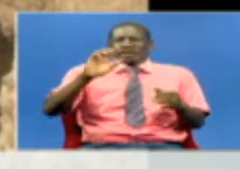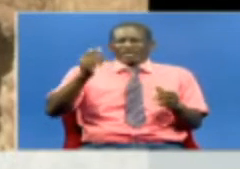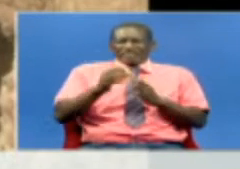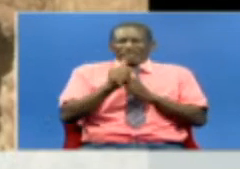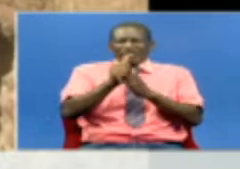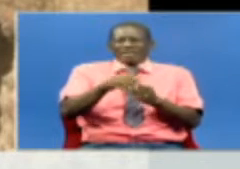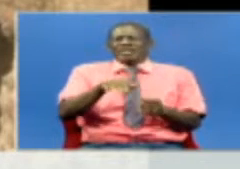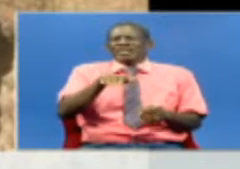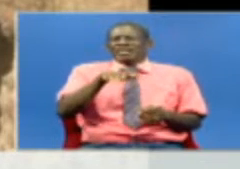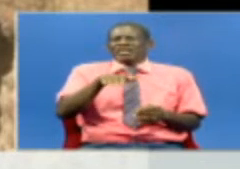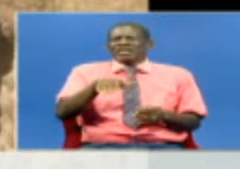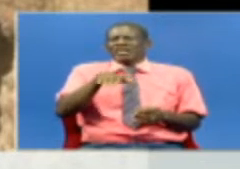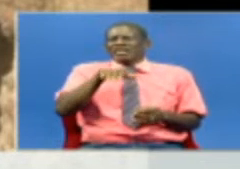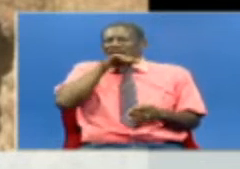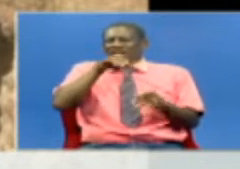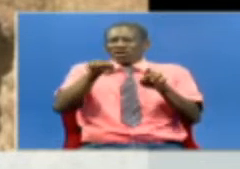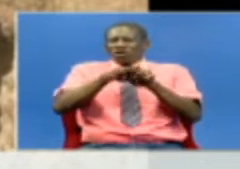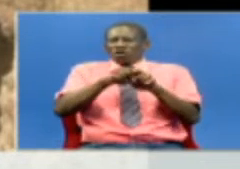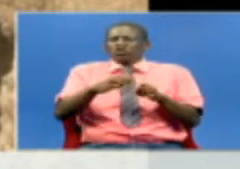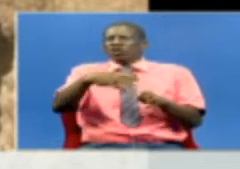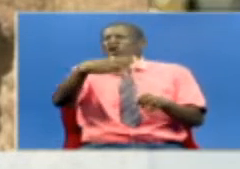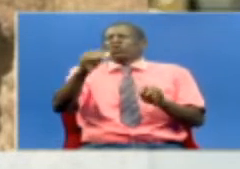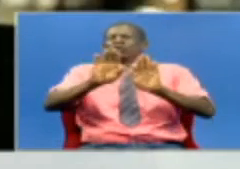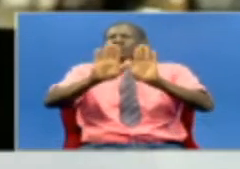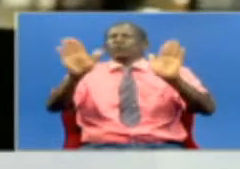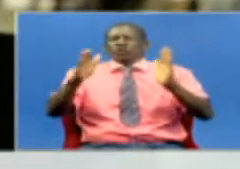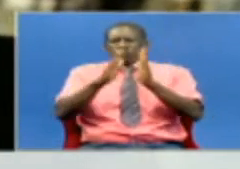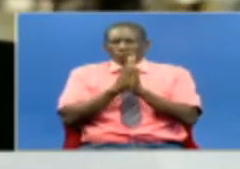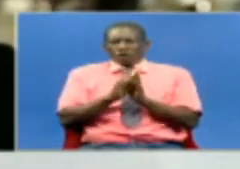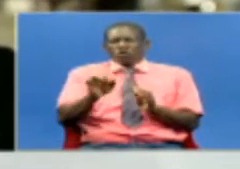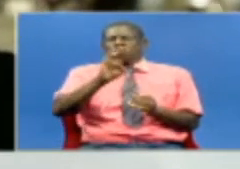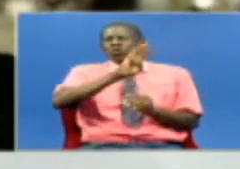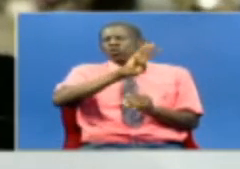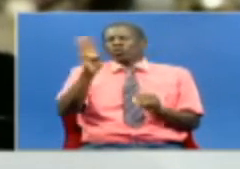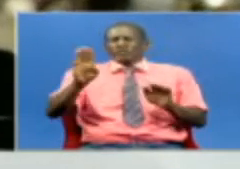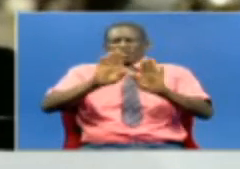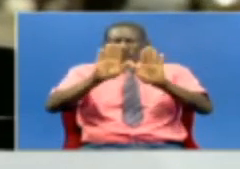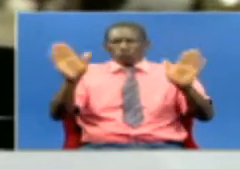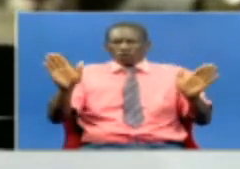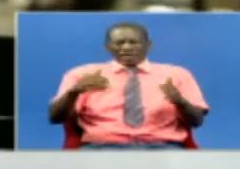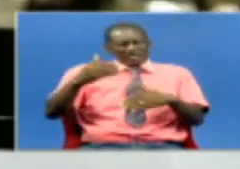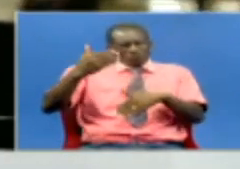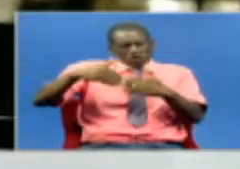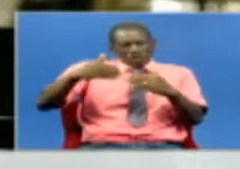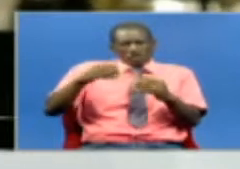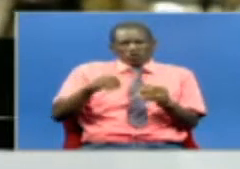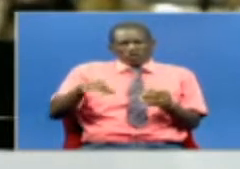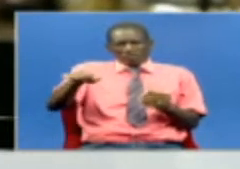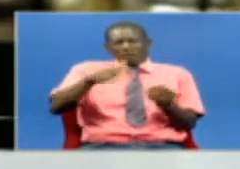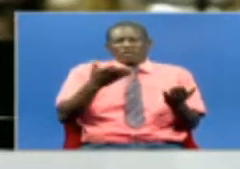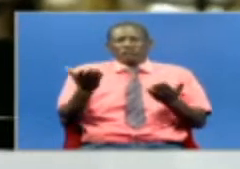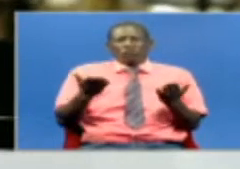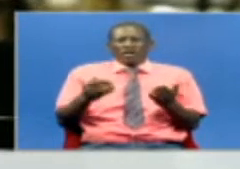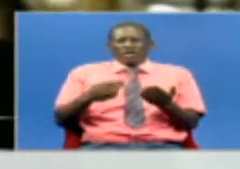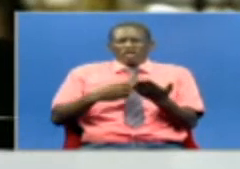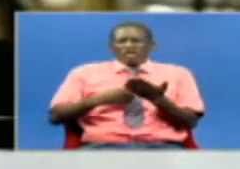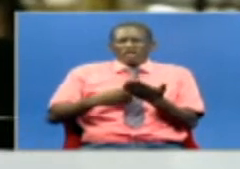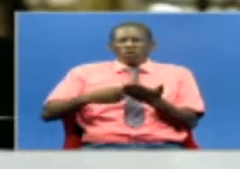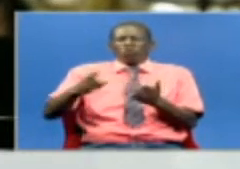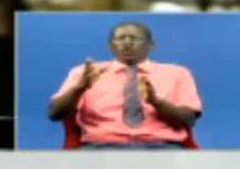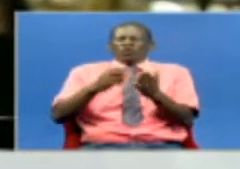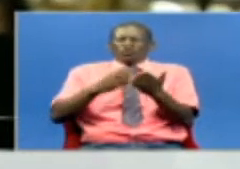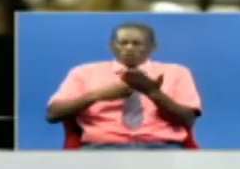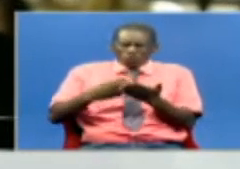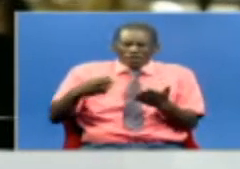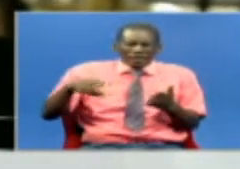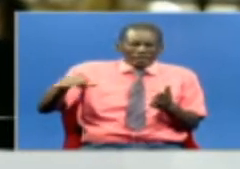Raila Odinga have also been to the wall. The Western Wall is the closest to the place where the Holy of the Holiest used